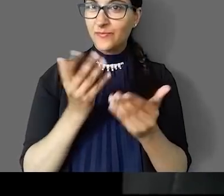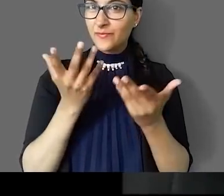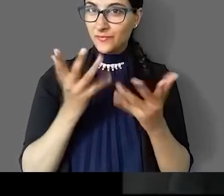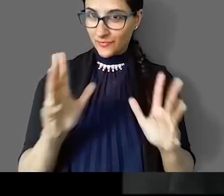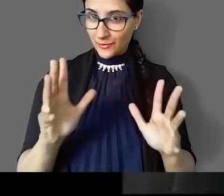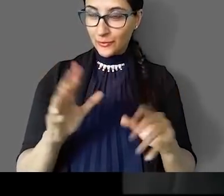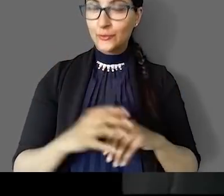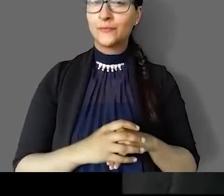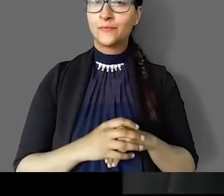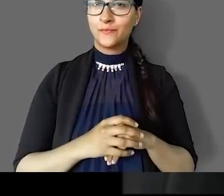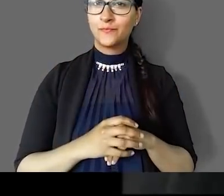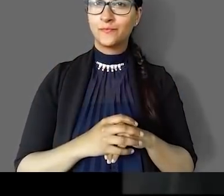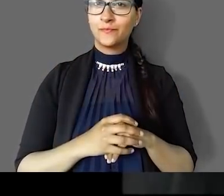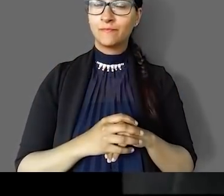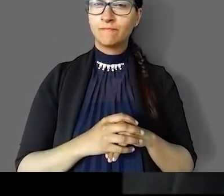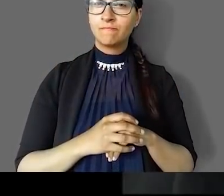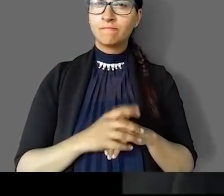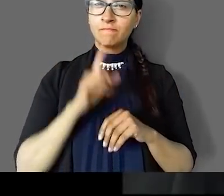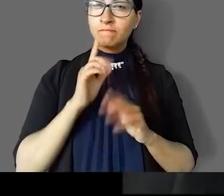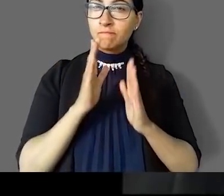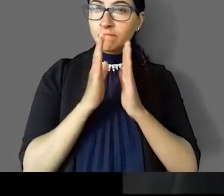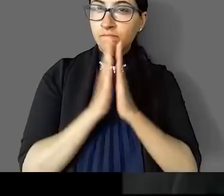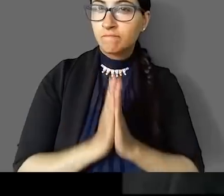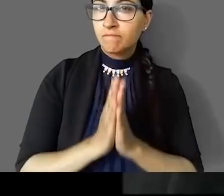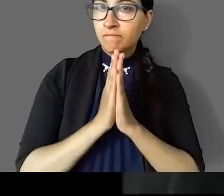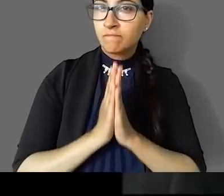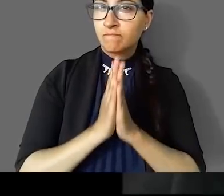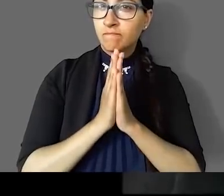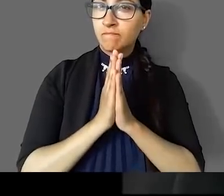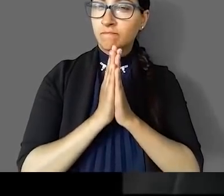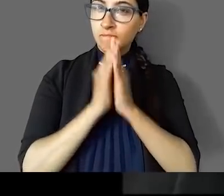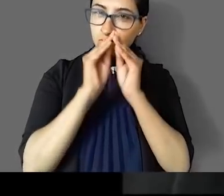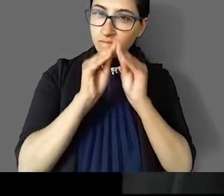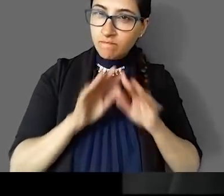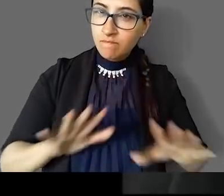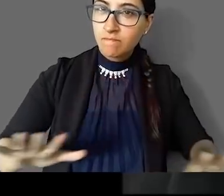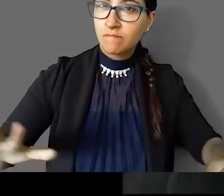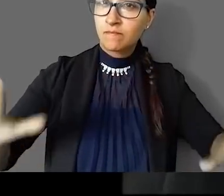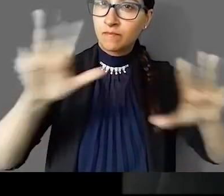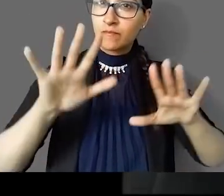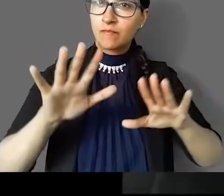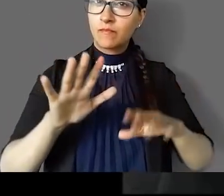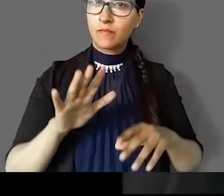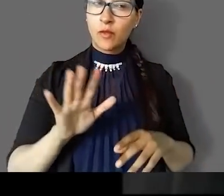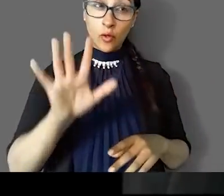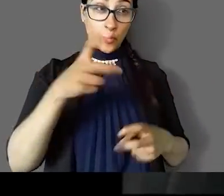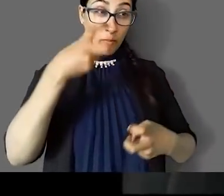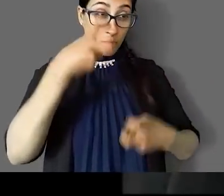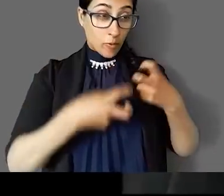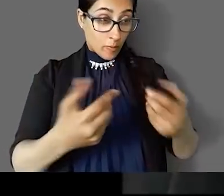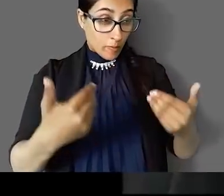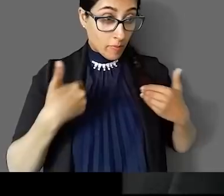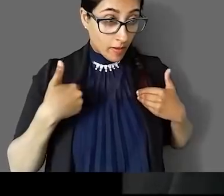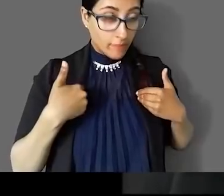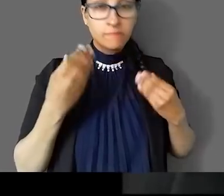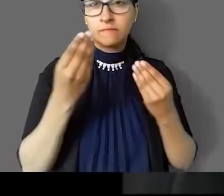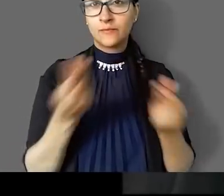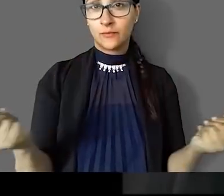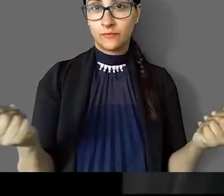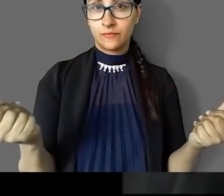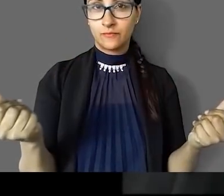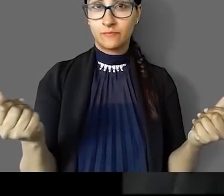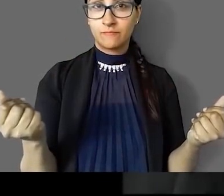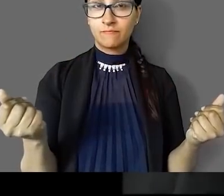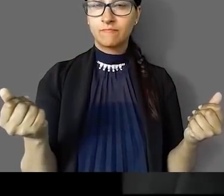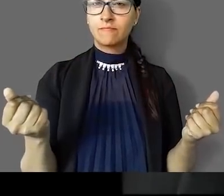mulaqat, I convey to you my prayers for mushkilas, for